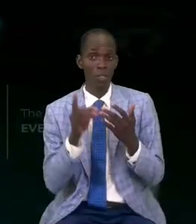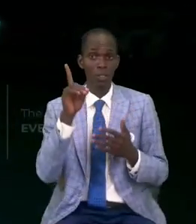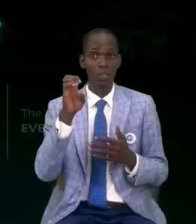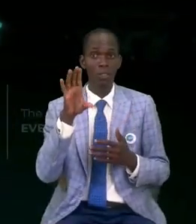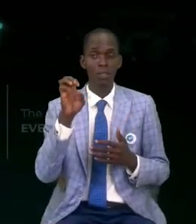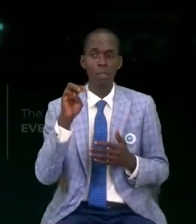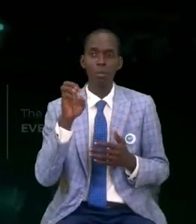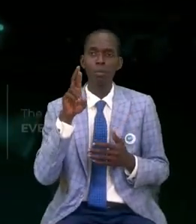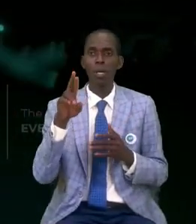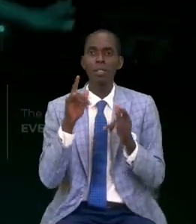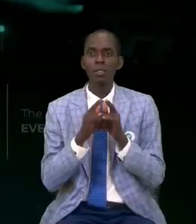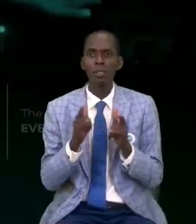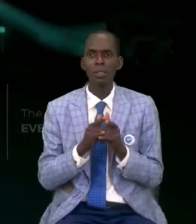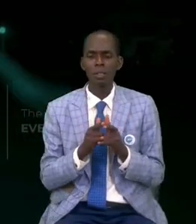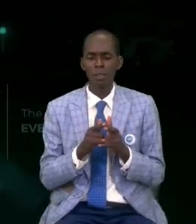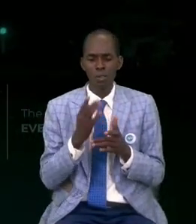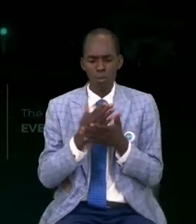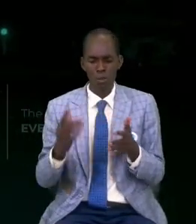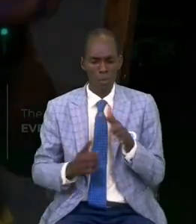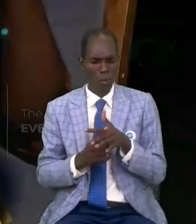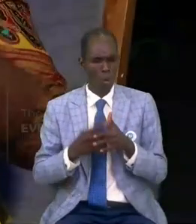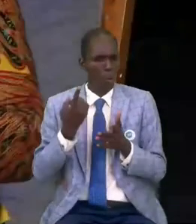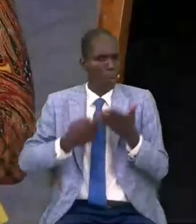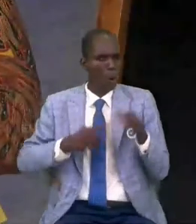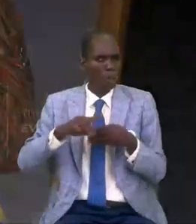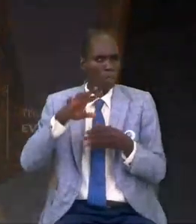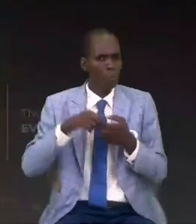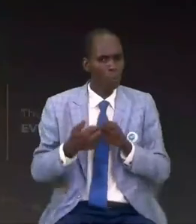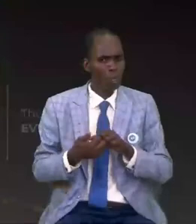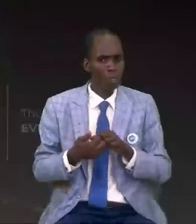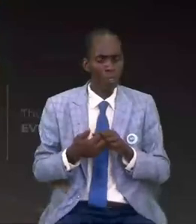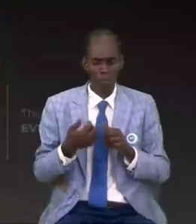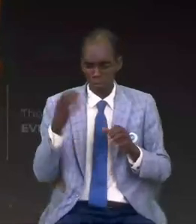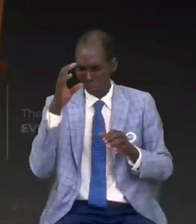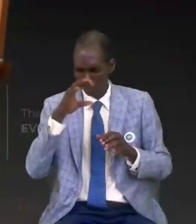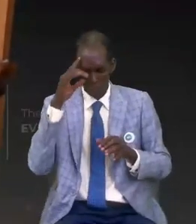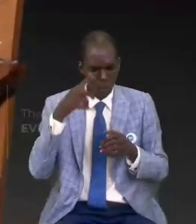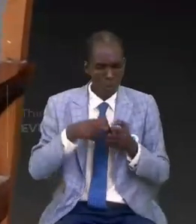can jump up. So I want to thank God who delivered me.